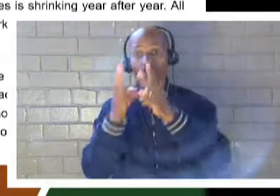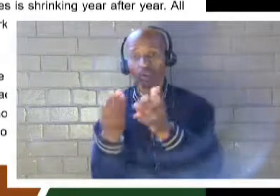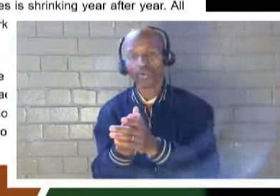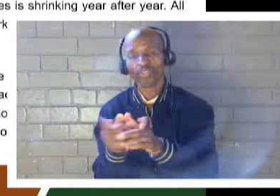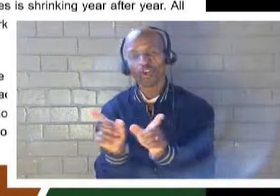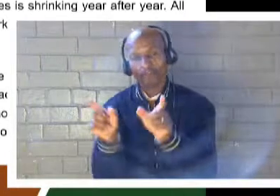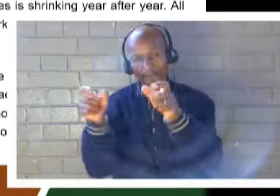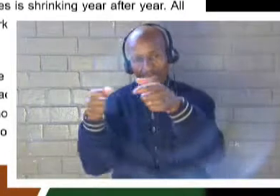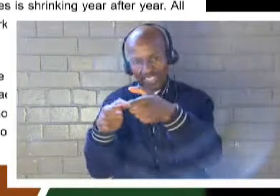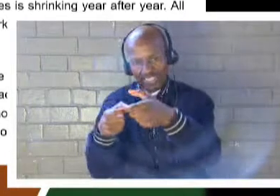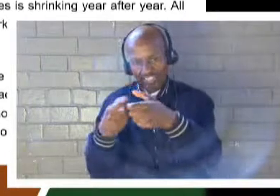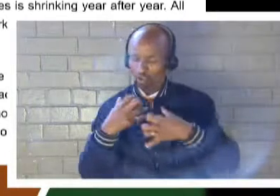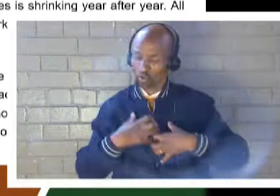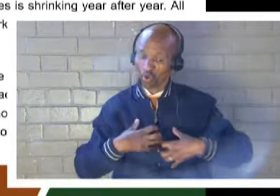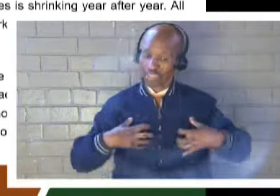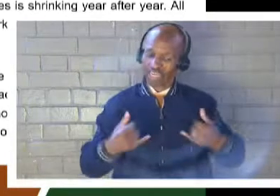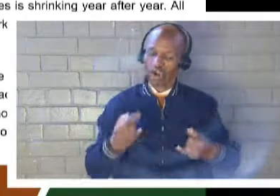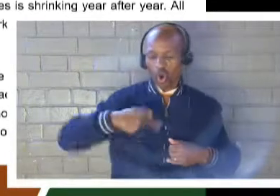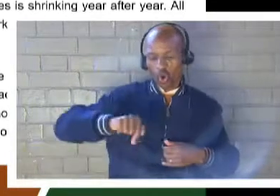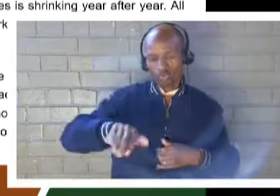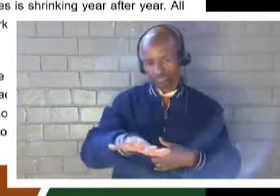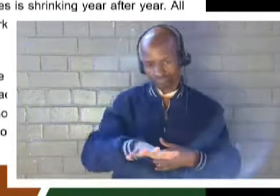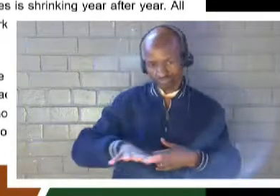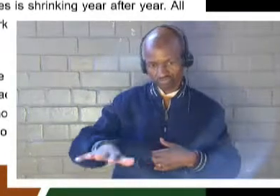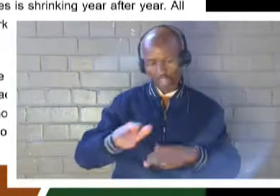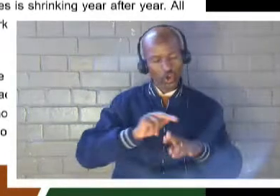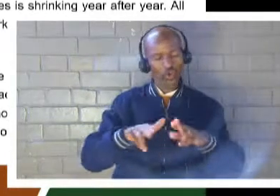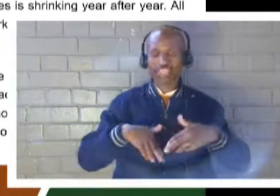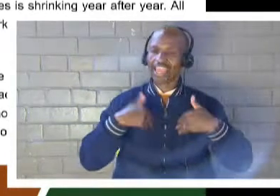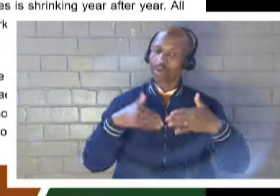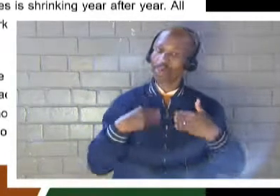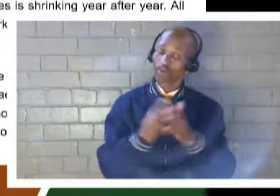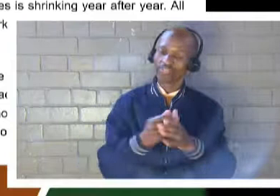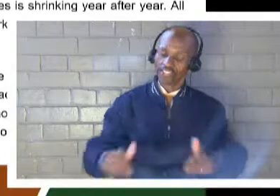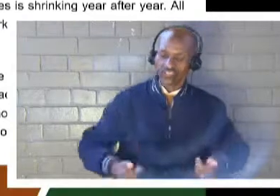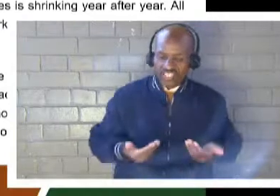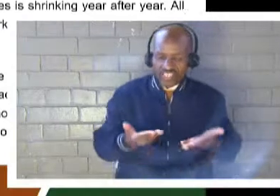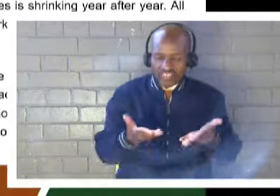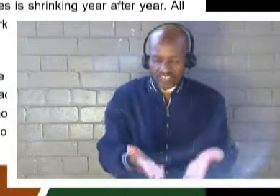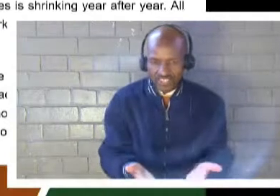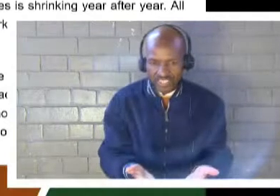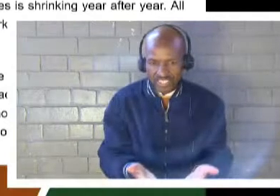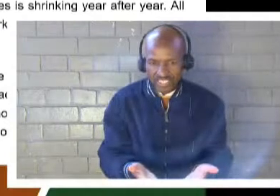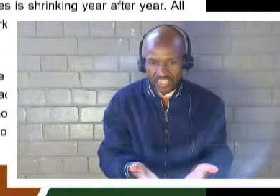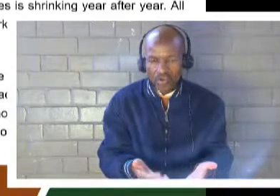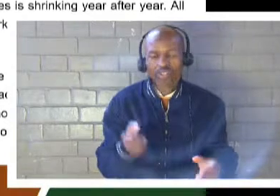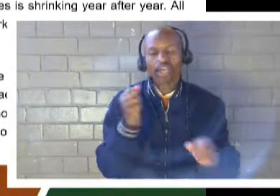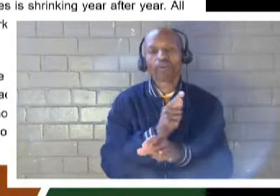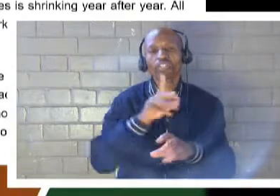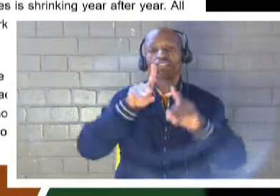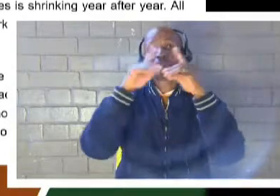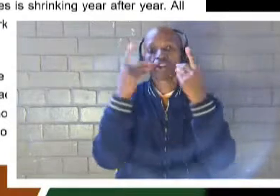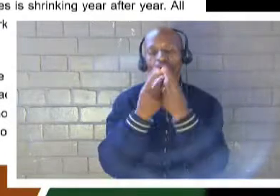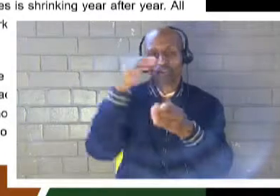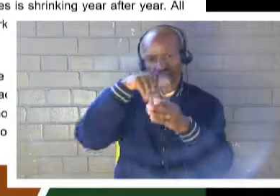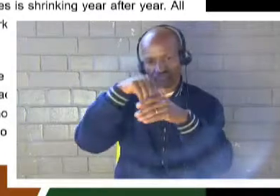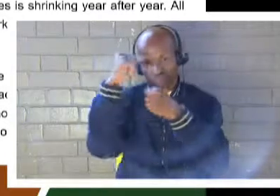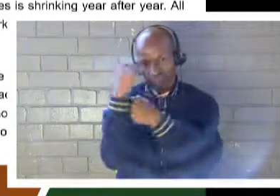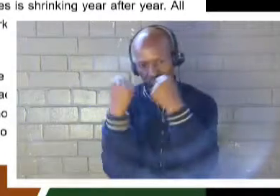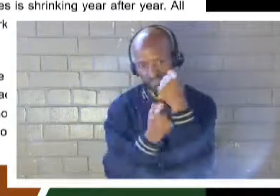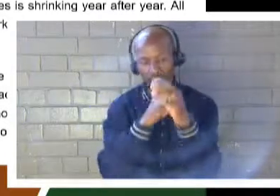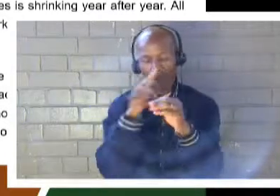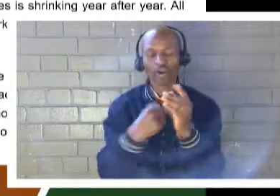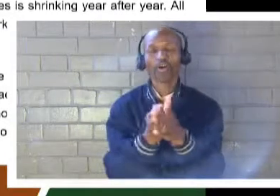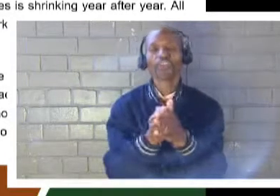committee, it is concerning that all facilities are dissatisfied with the services provided by the Gauteng Department of Infrastructure in terms